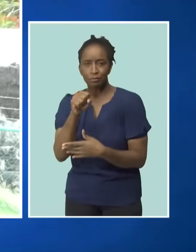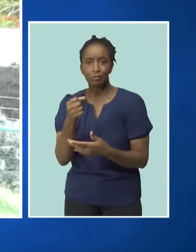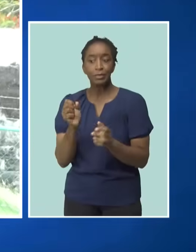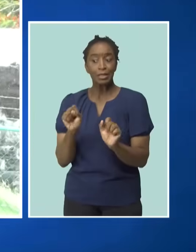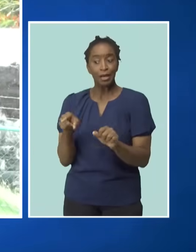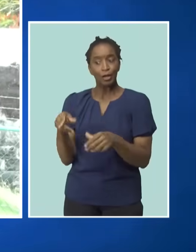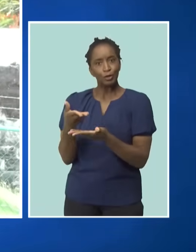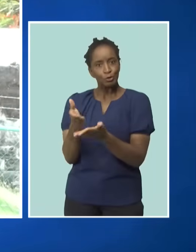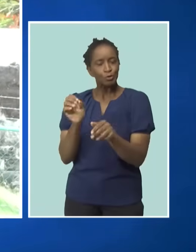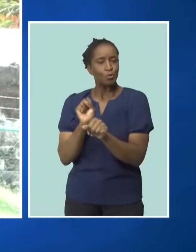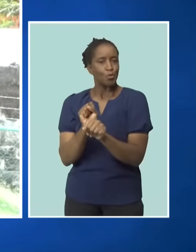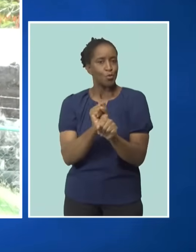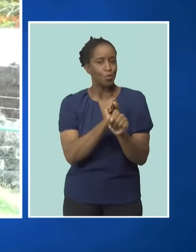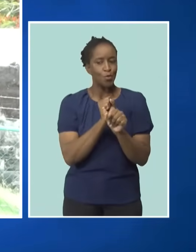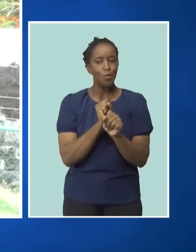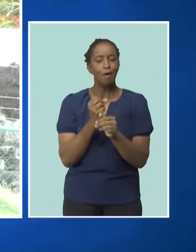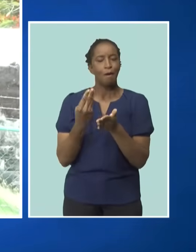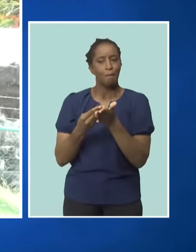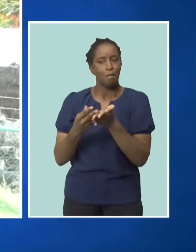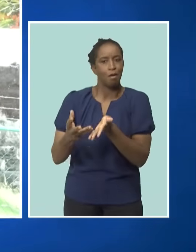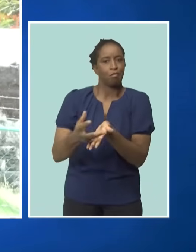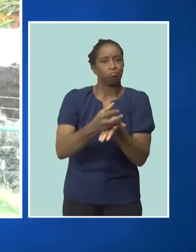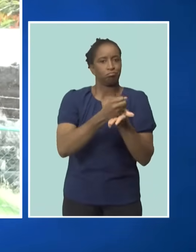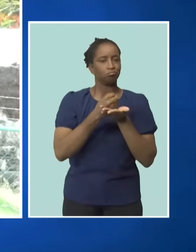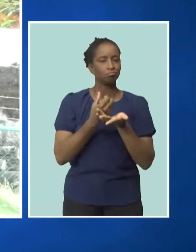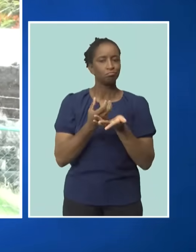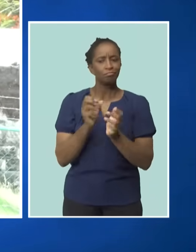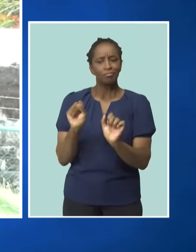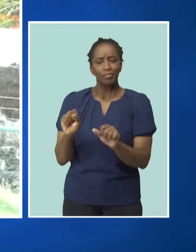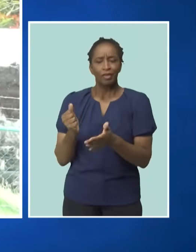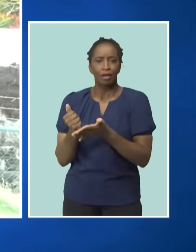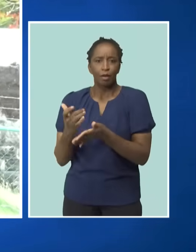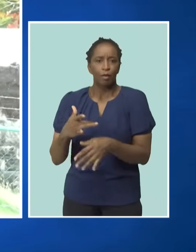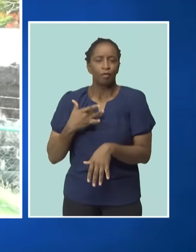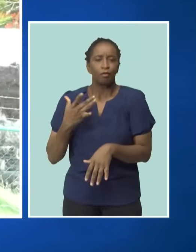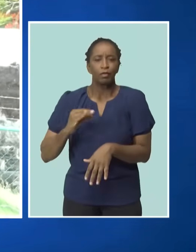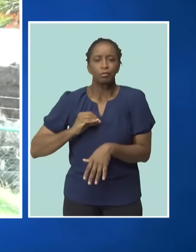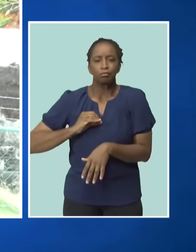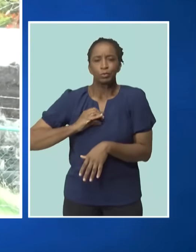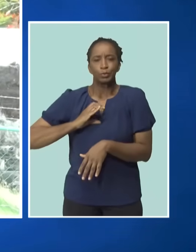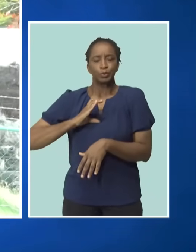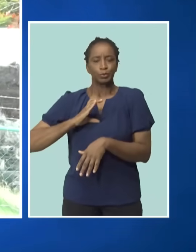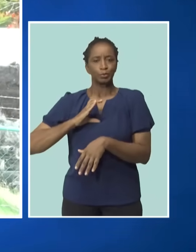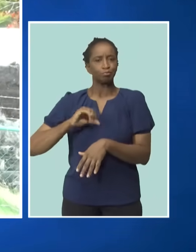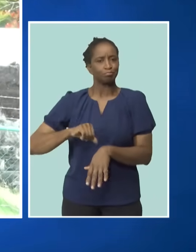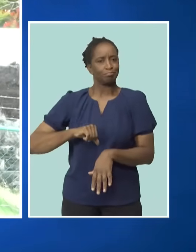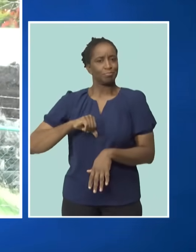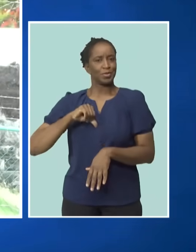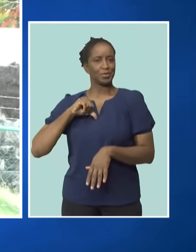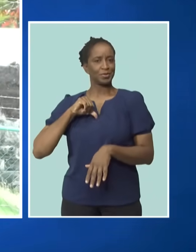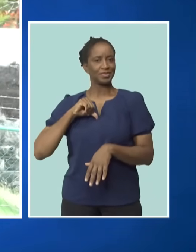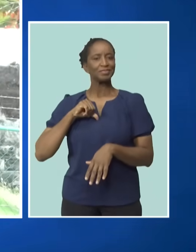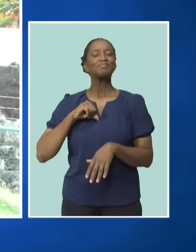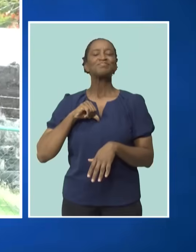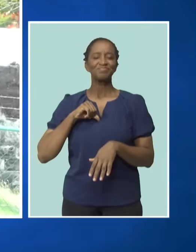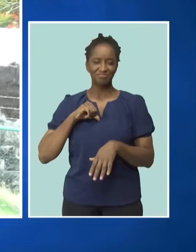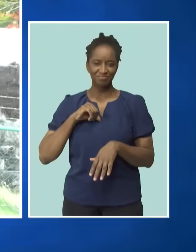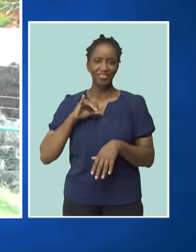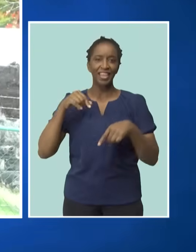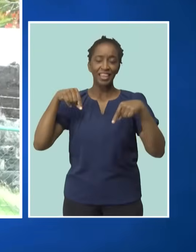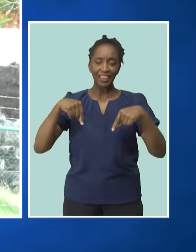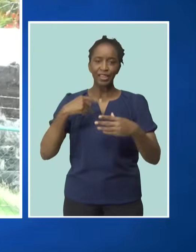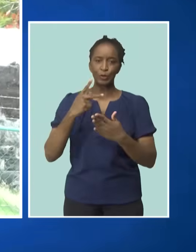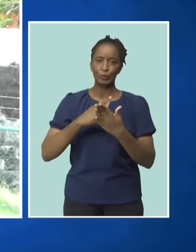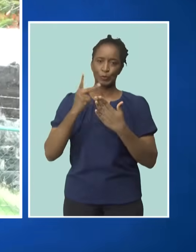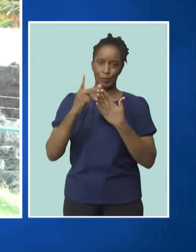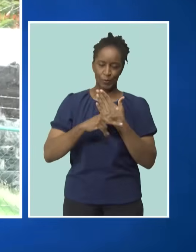living. And that something can make you feel valid and valuable and worthy. That's what this program is about, and that is